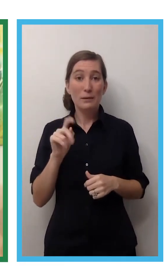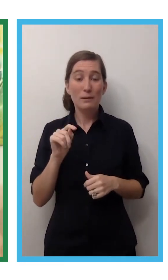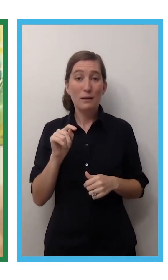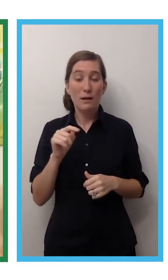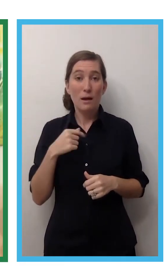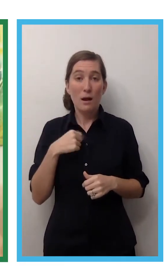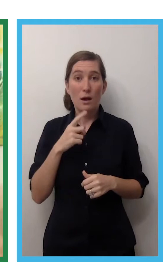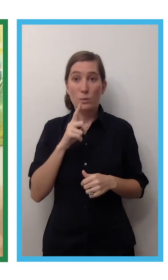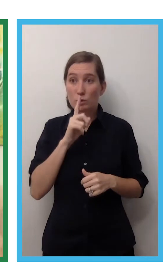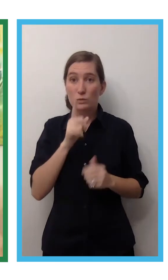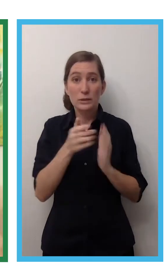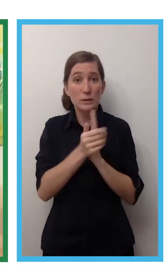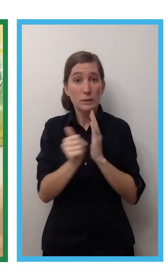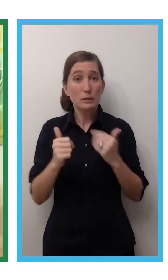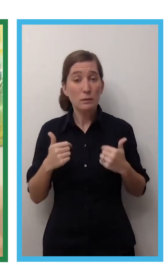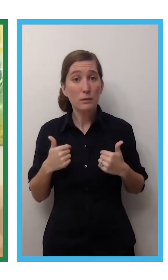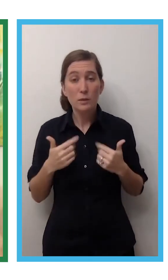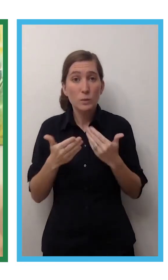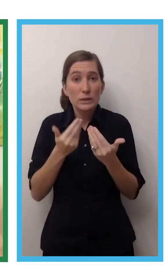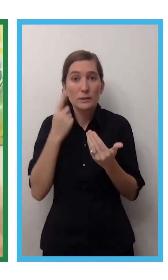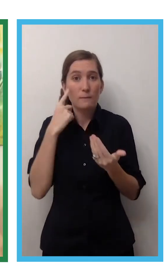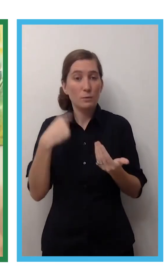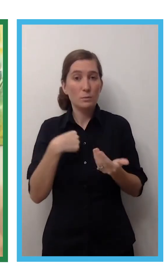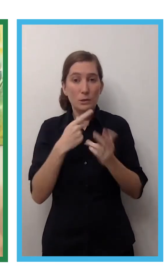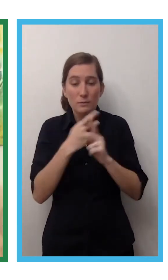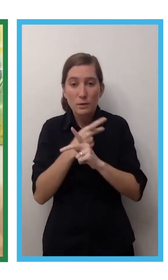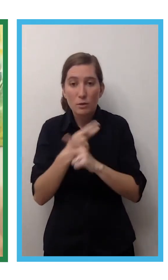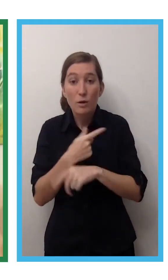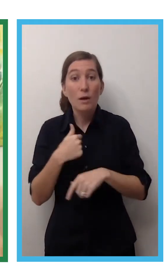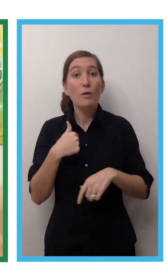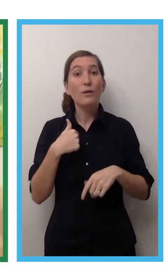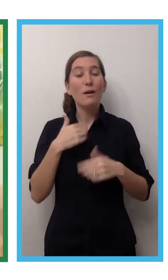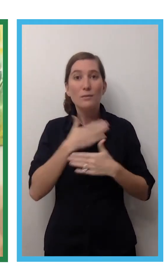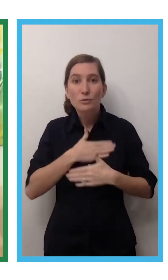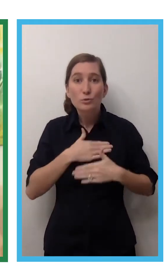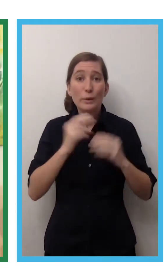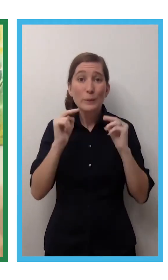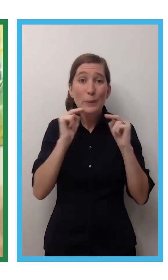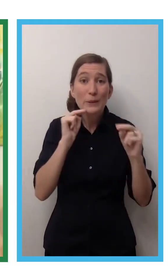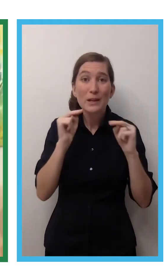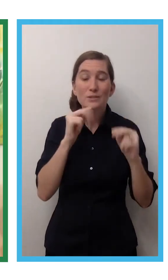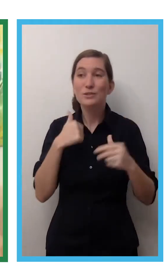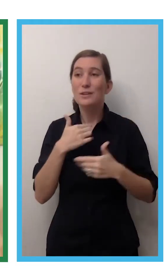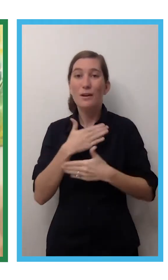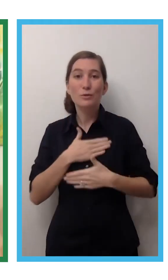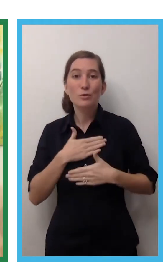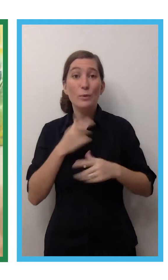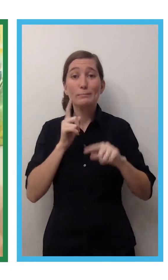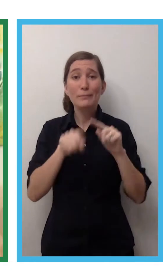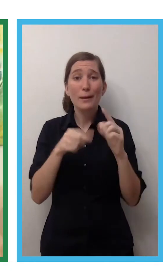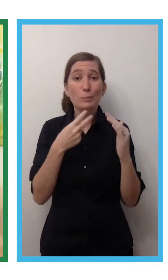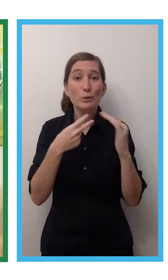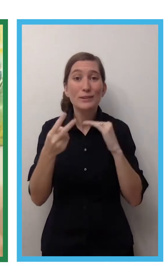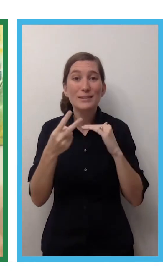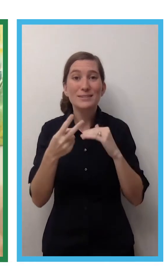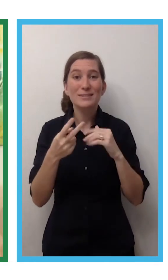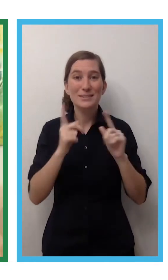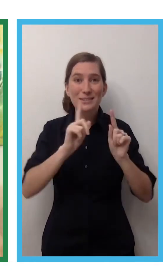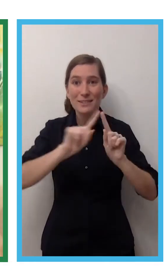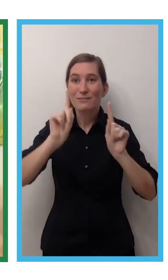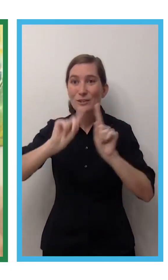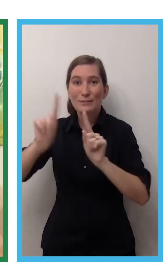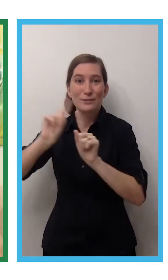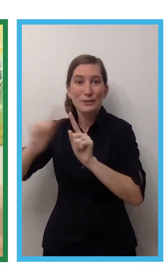I liked the negotiations. I liked the fact that it was something different all the time. And so I ended